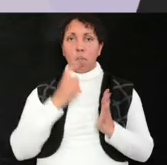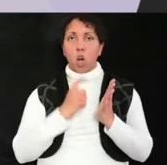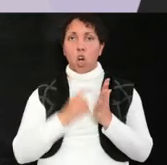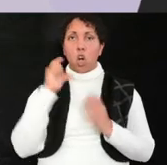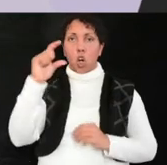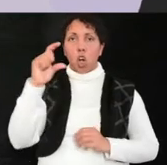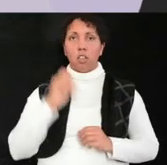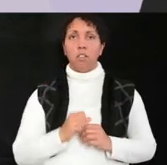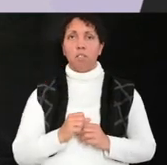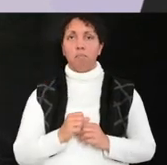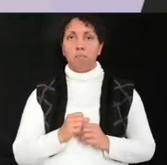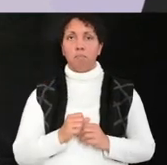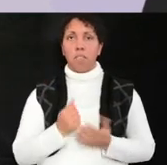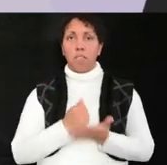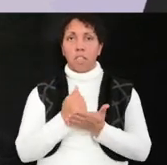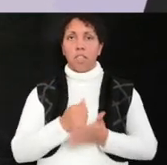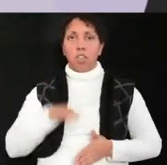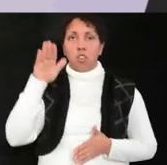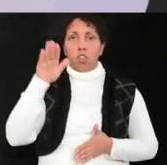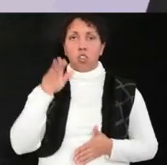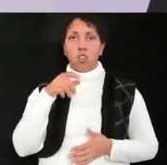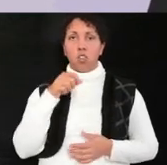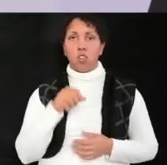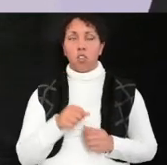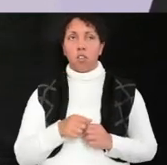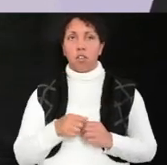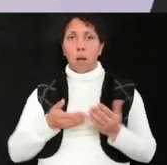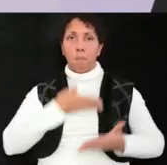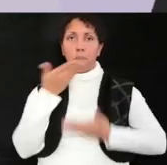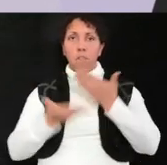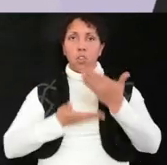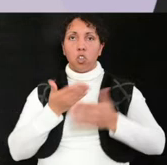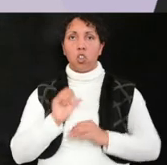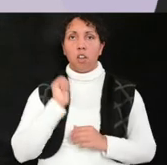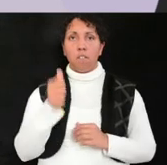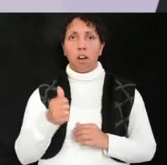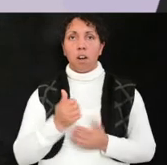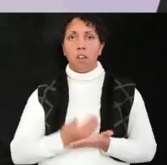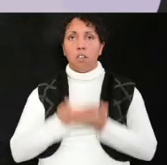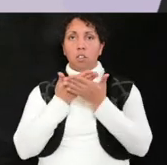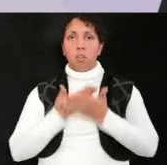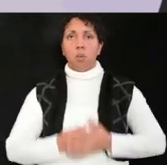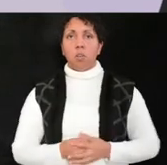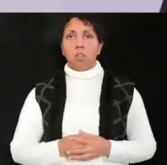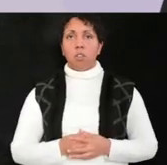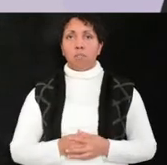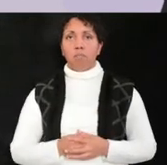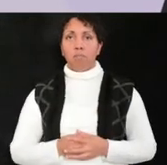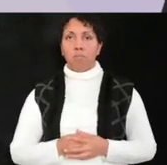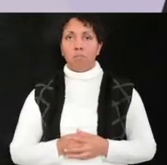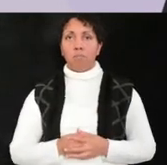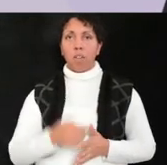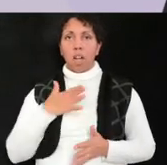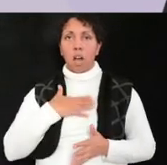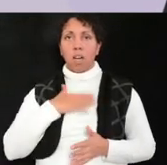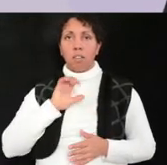Colin. I give children good advice and support to sort out any problems and make sure they are being listened to about their